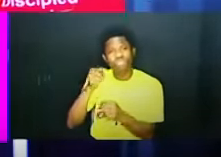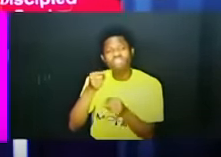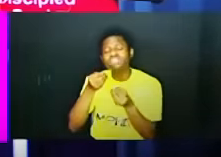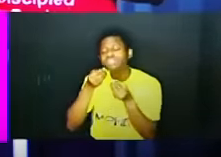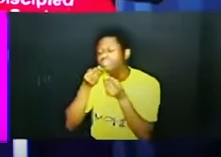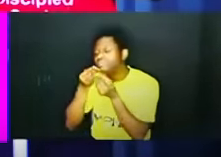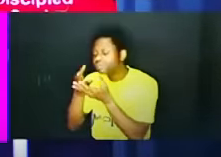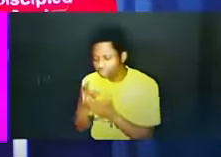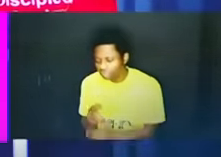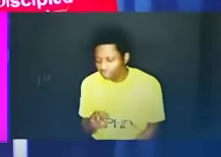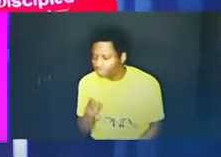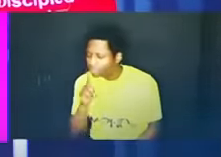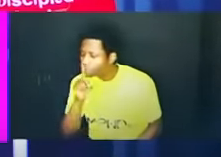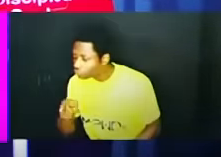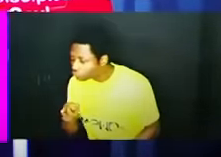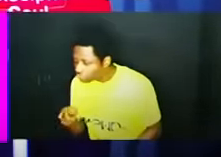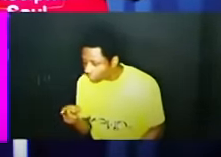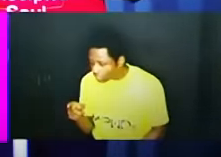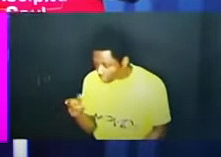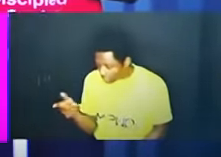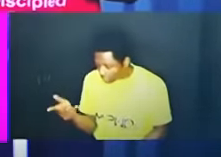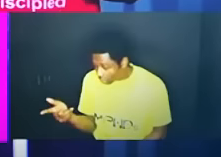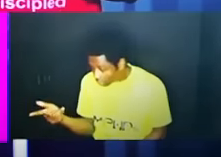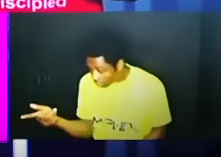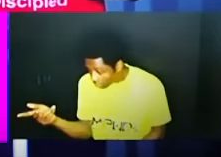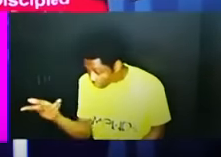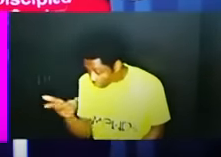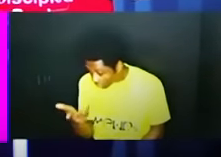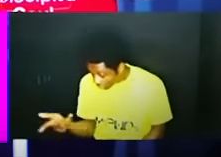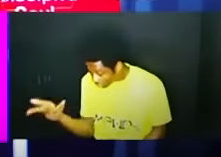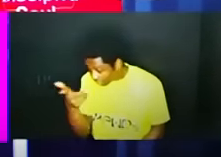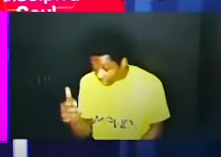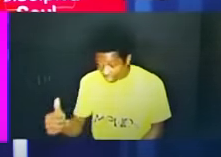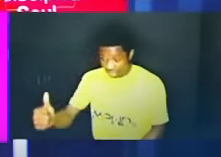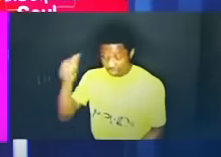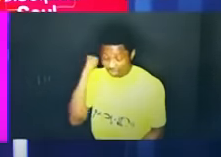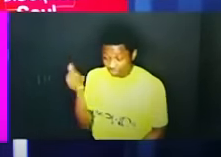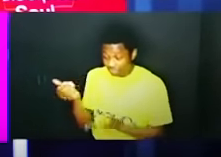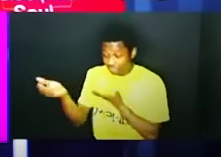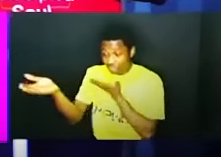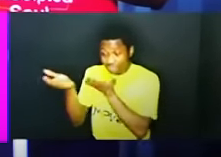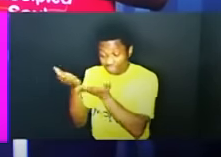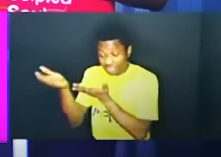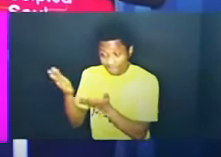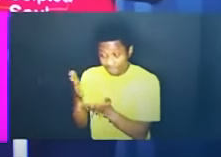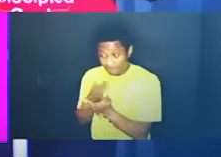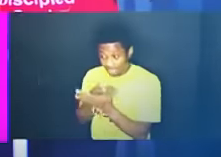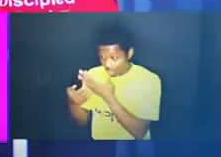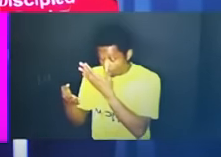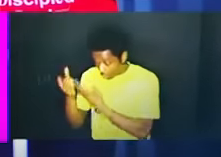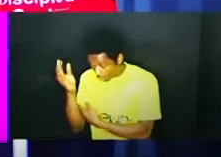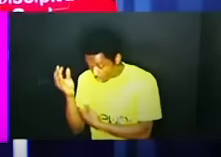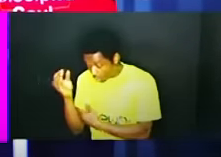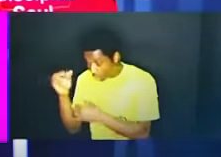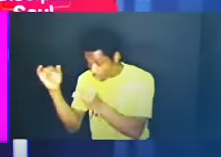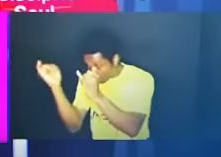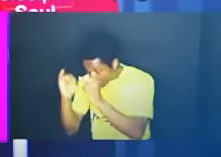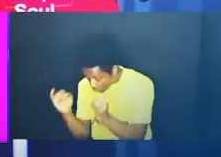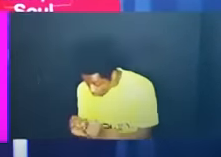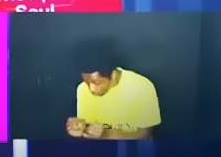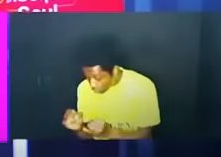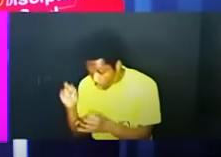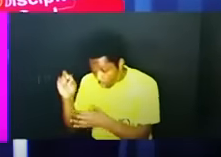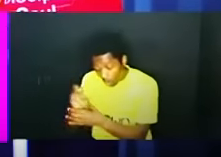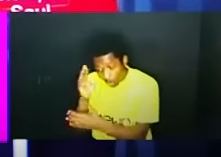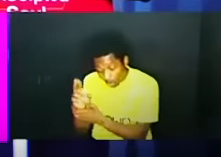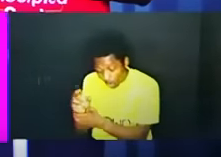Abednego, that you do not serve my gods or worship? So that one should be all what?